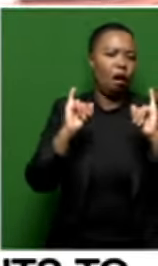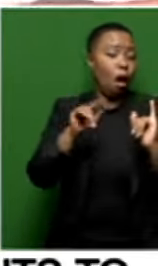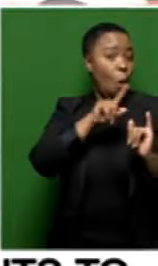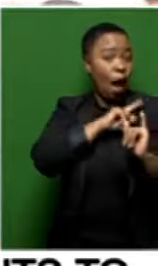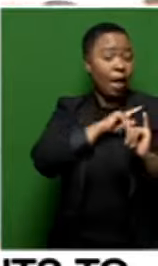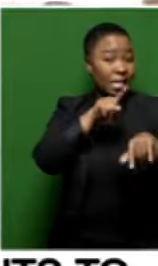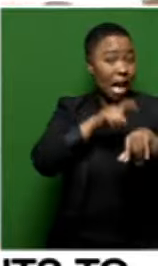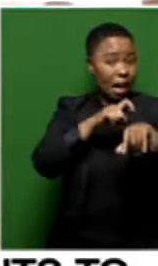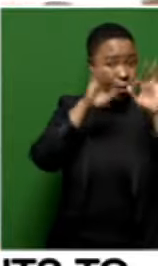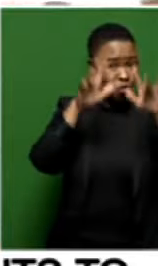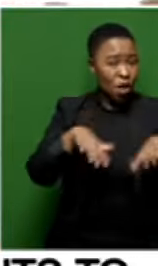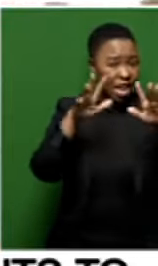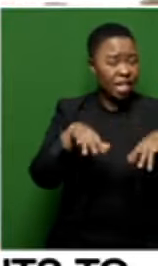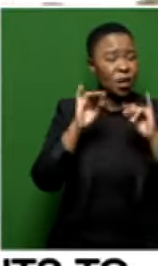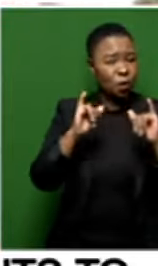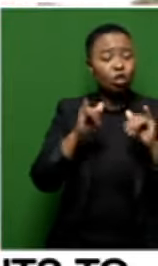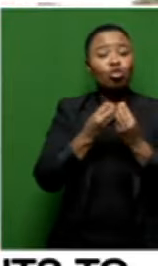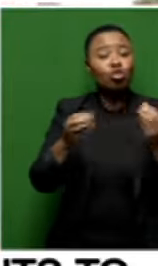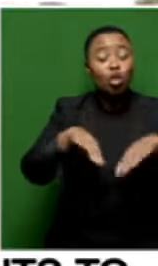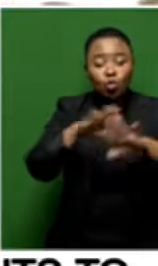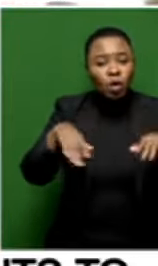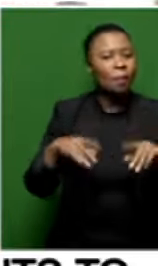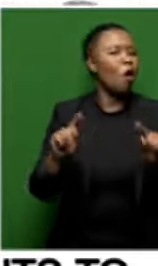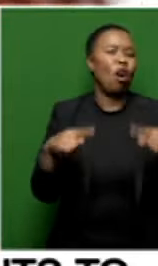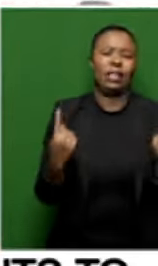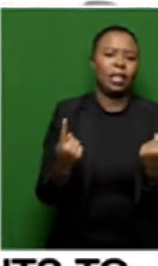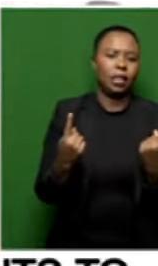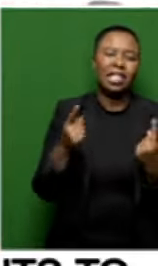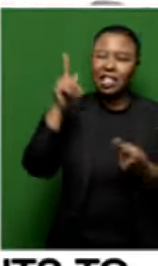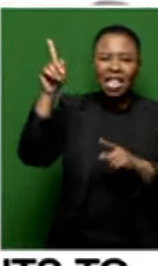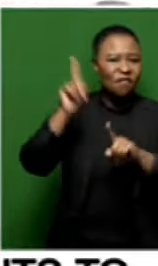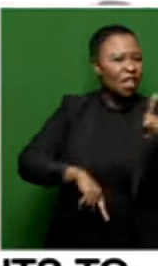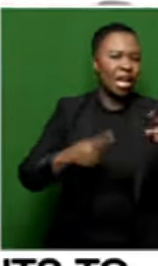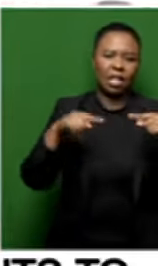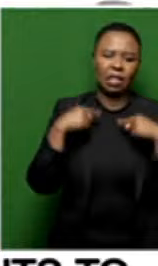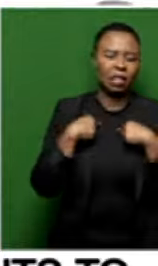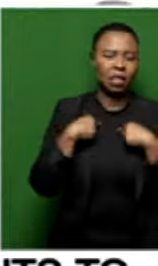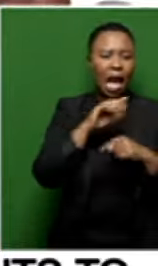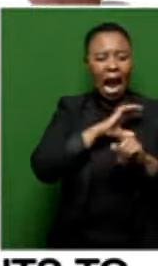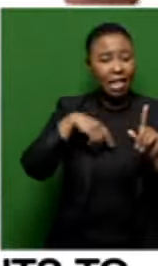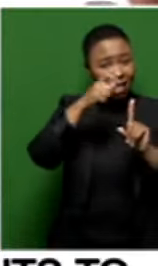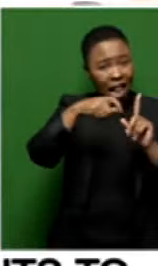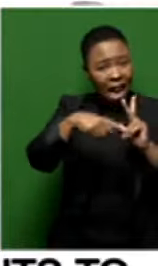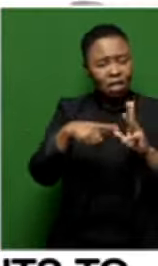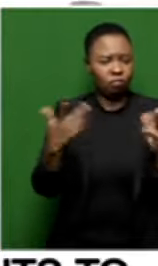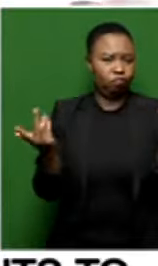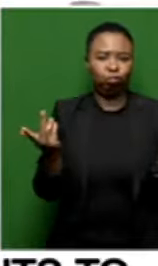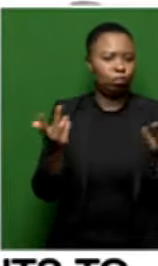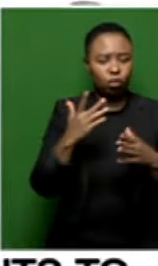rains. Our children can't even swim. They have failed us. Our councillors have seriously failed